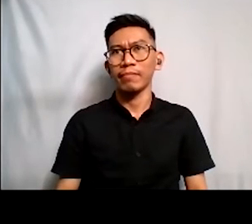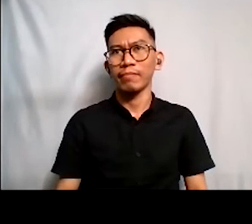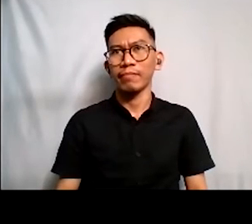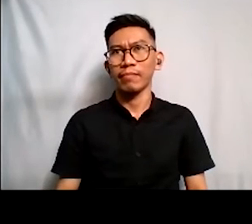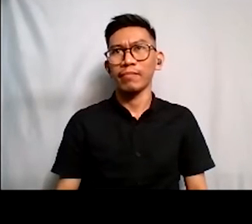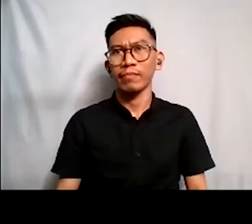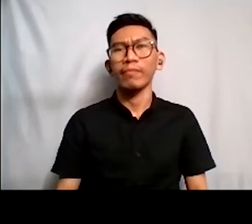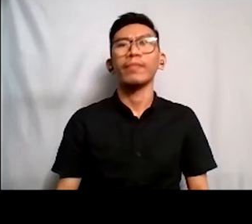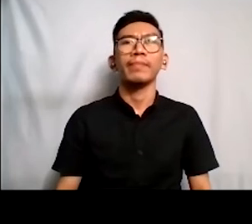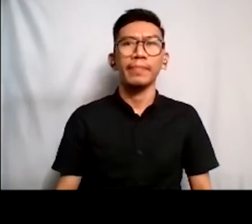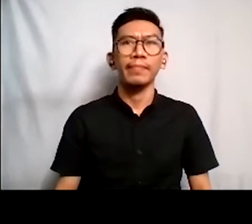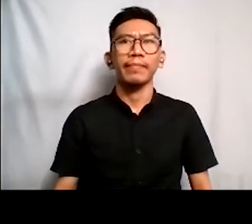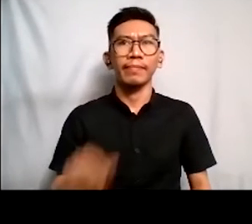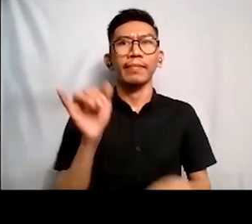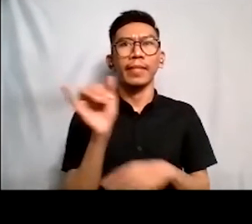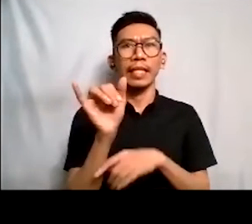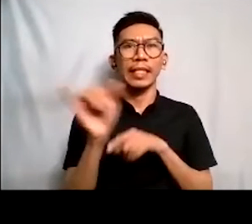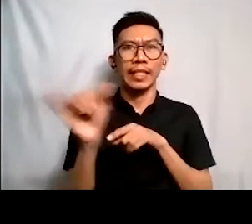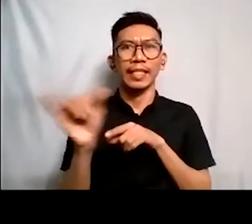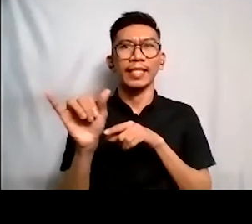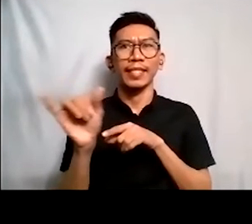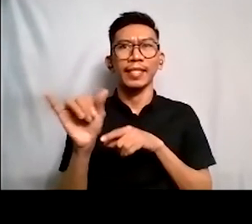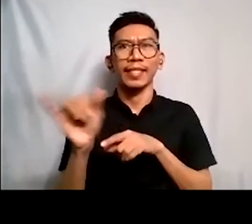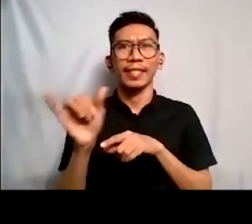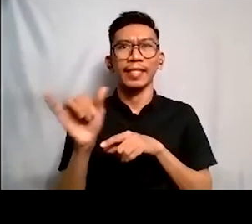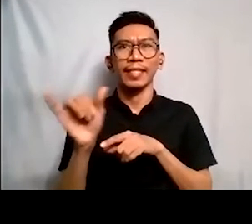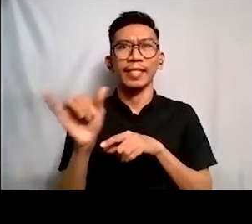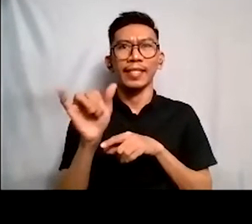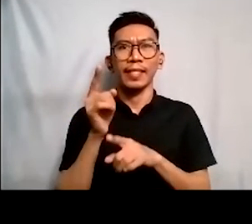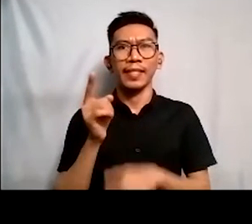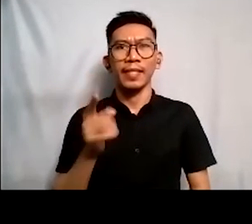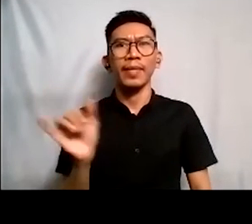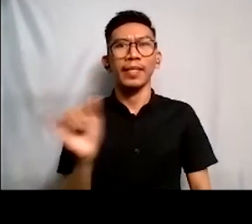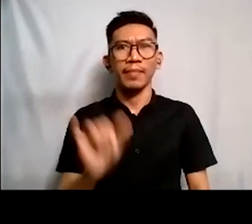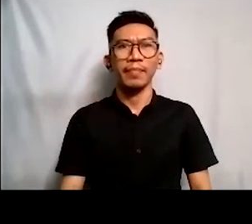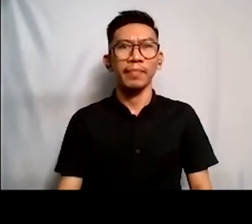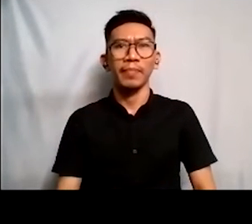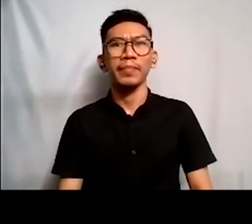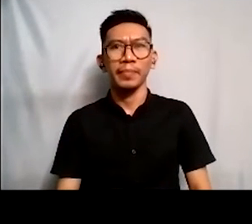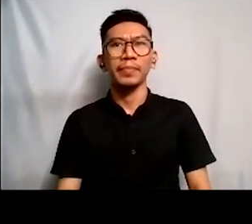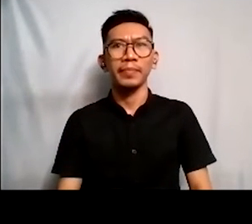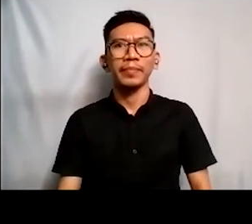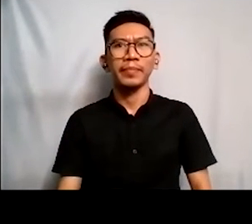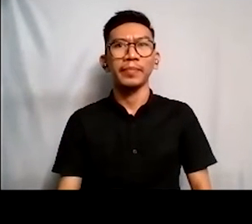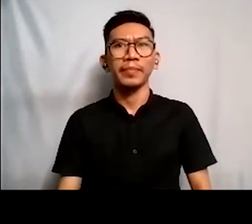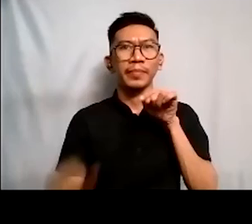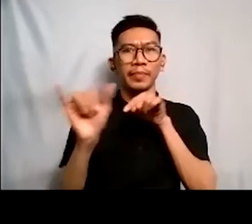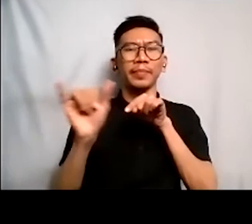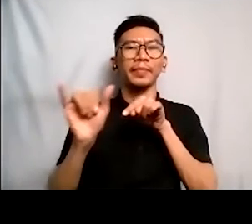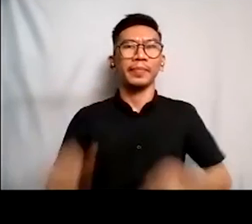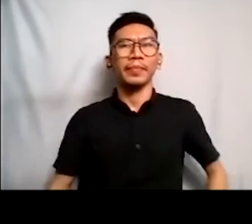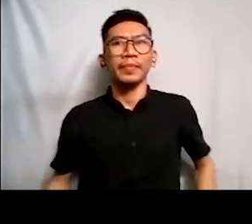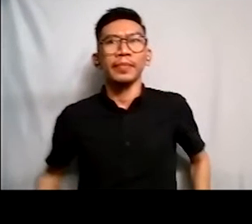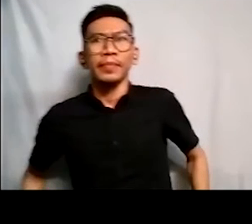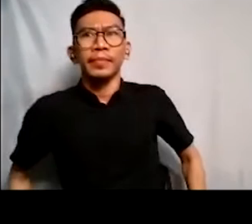Yes. Like what? Not. Yes. look like, look like? Yeah. Okay, so it's the sign look